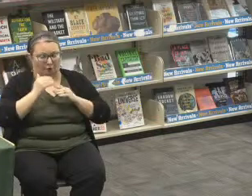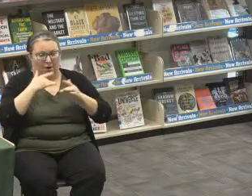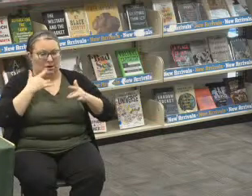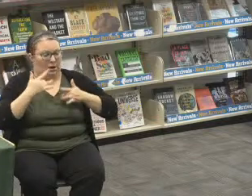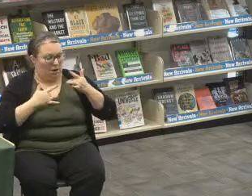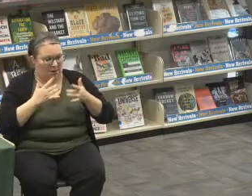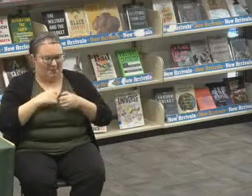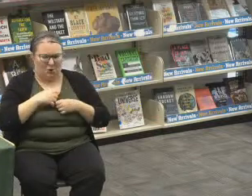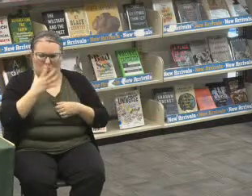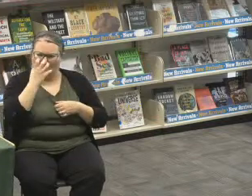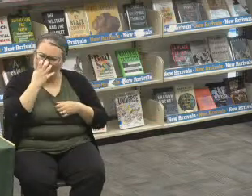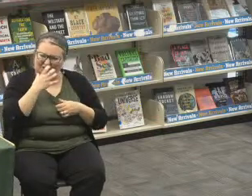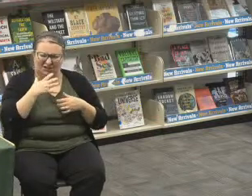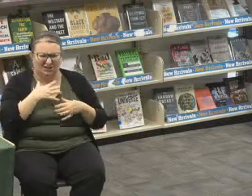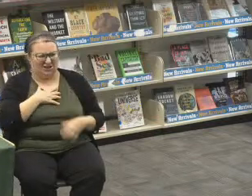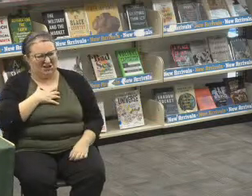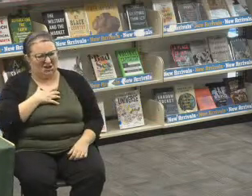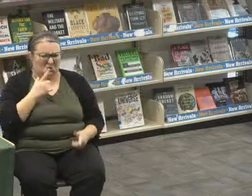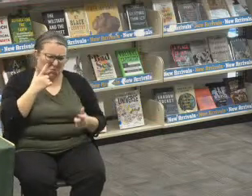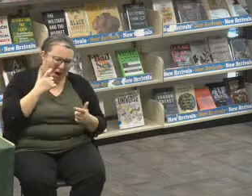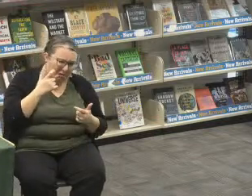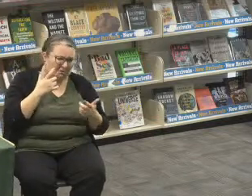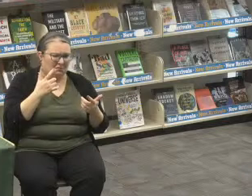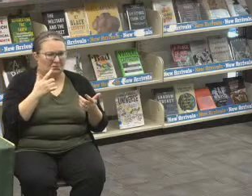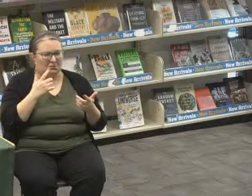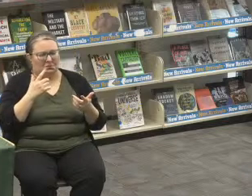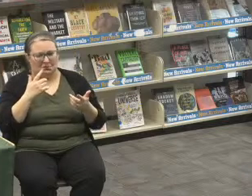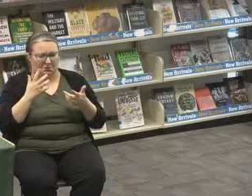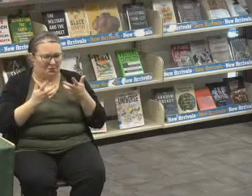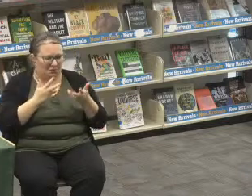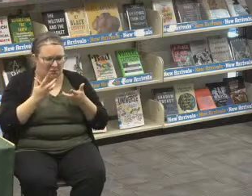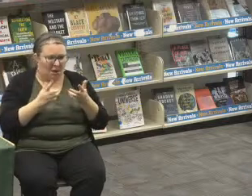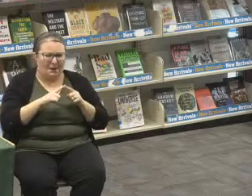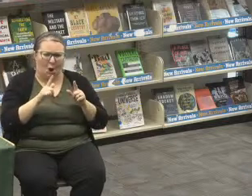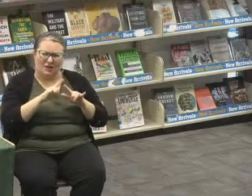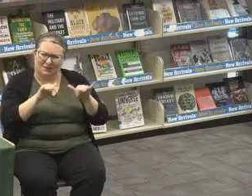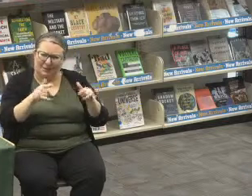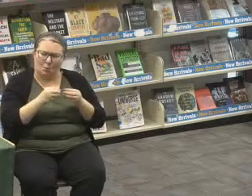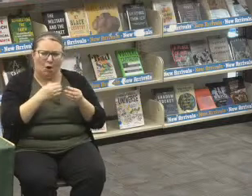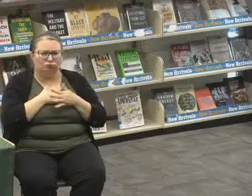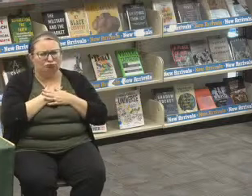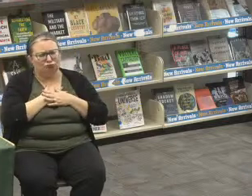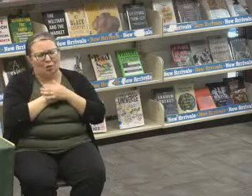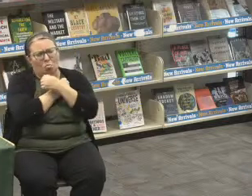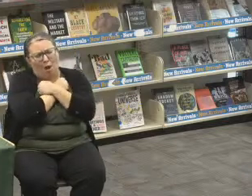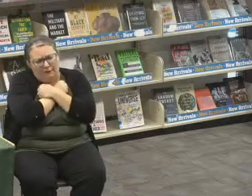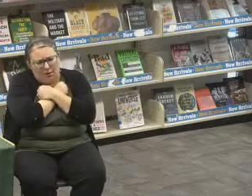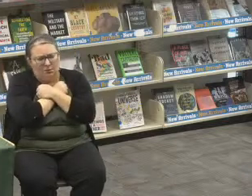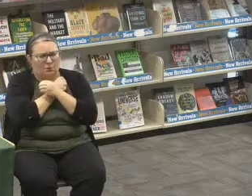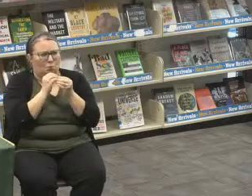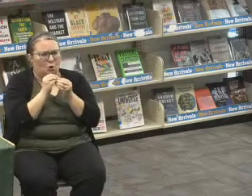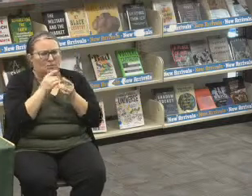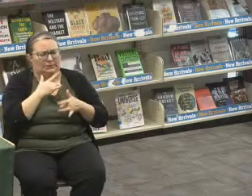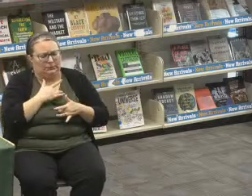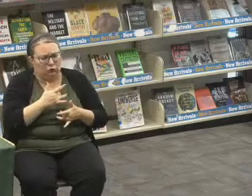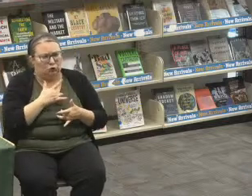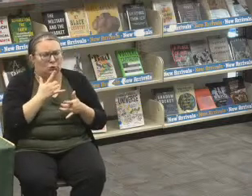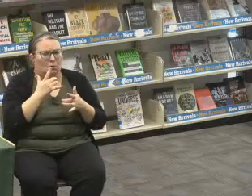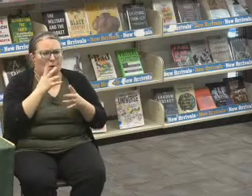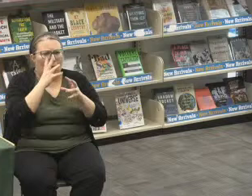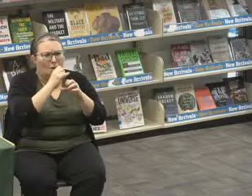might be more cranky, grouchy, tearful, but we also might be more loving or prone to